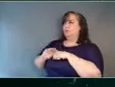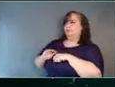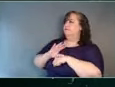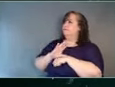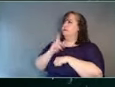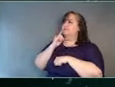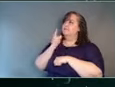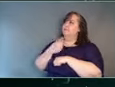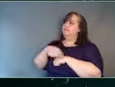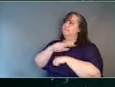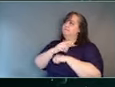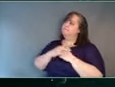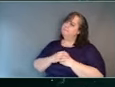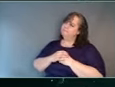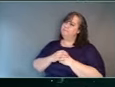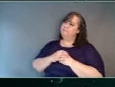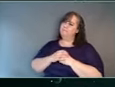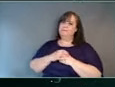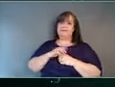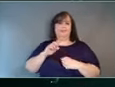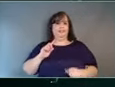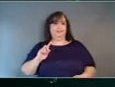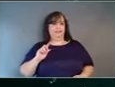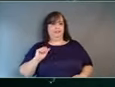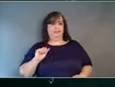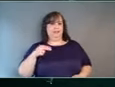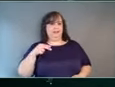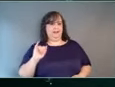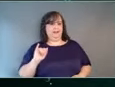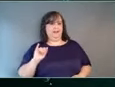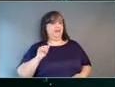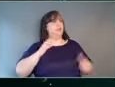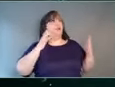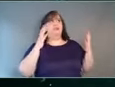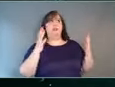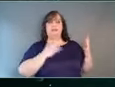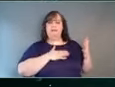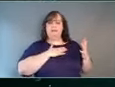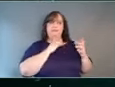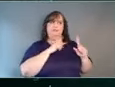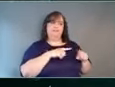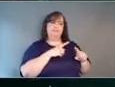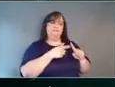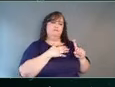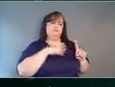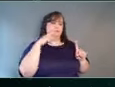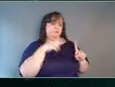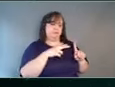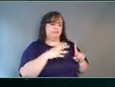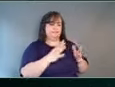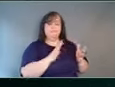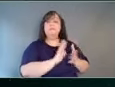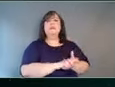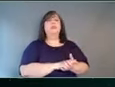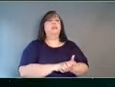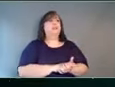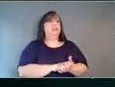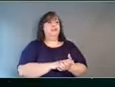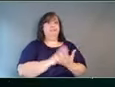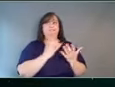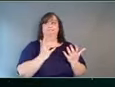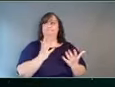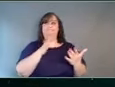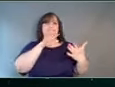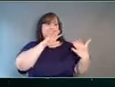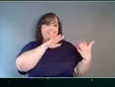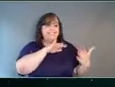Yeah, so I would be happy to answer, at least from my perspective. So I would say, you know, study in, if